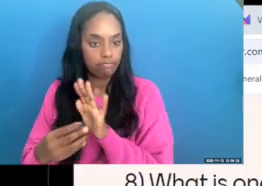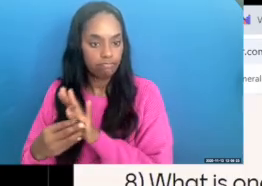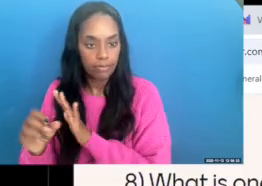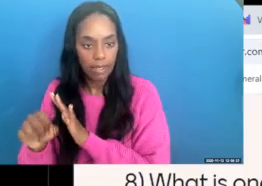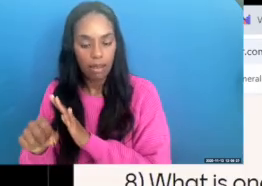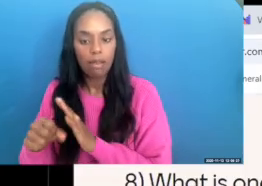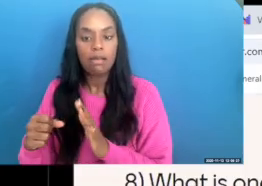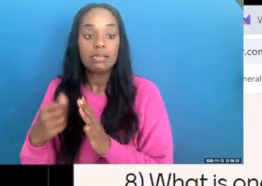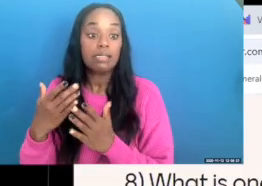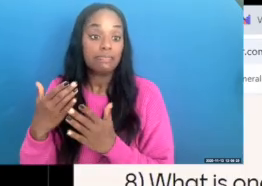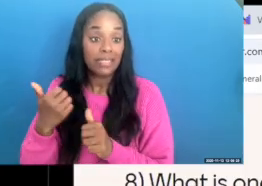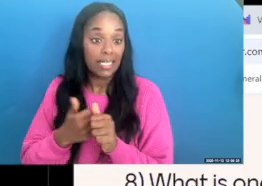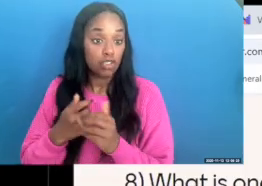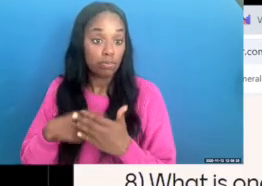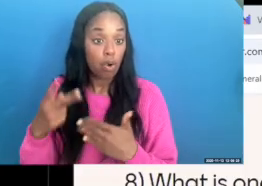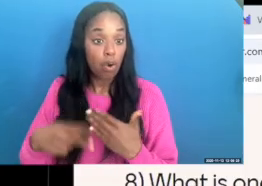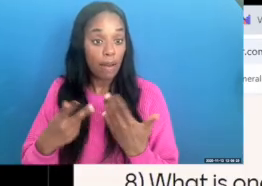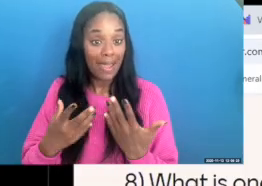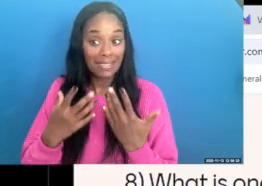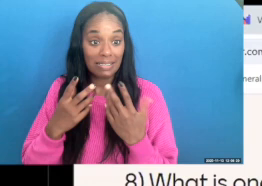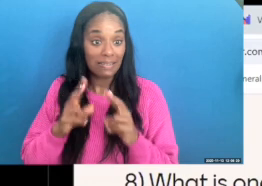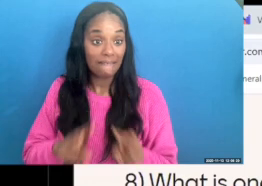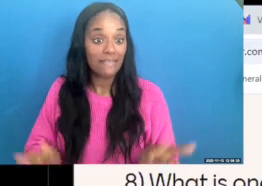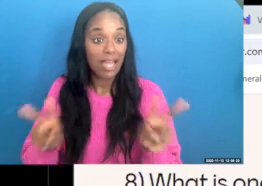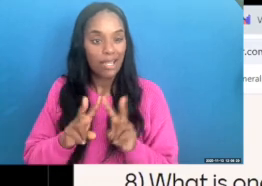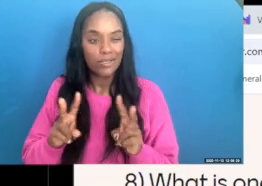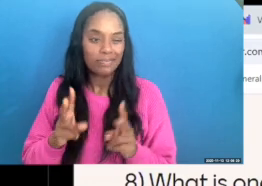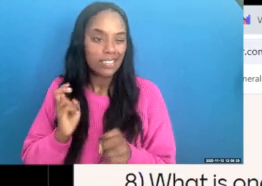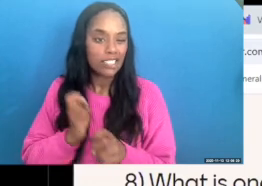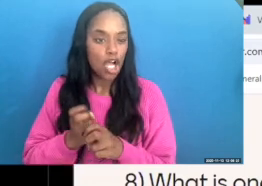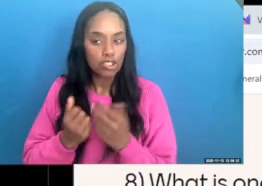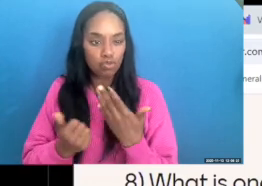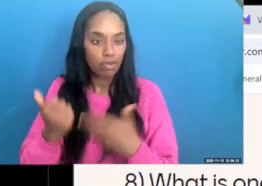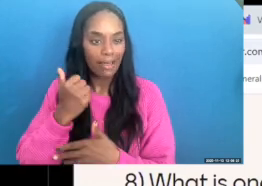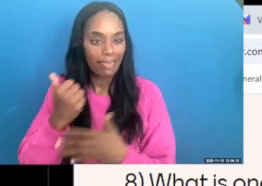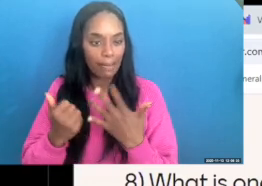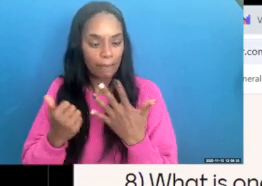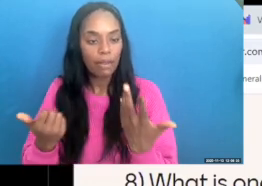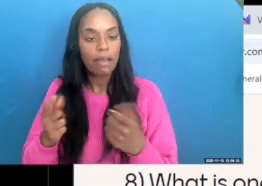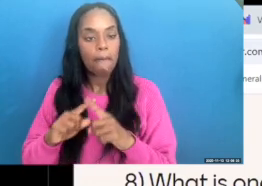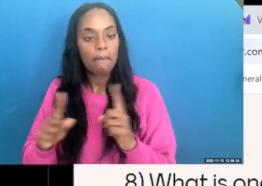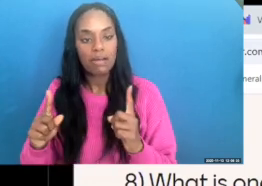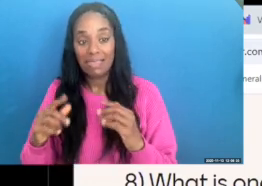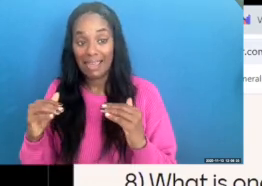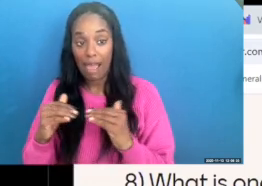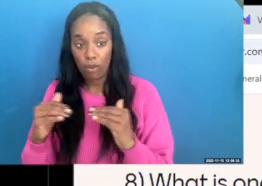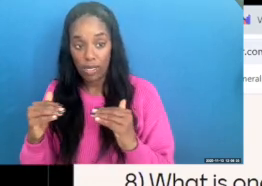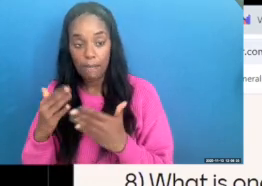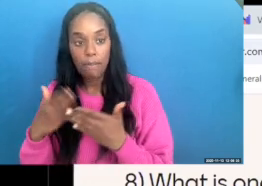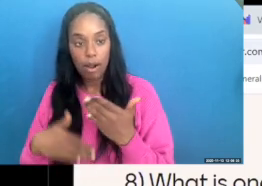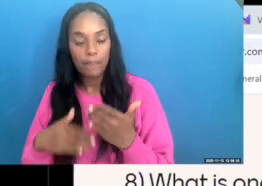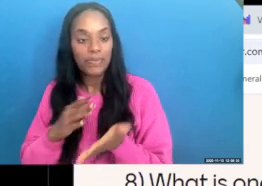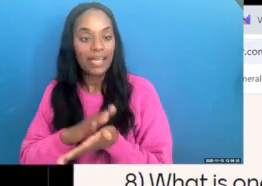to speak on some of the other questions, but echoing some of the other comments that each of these programs, of course, has value.